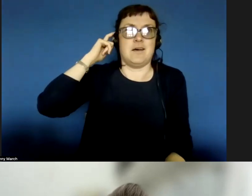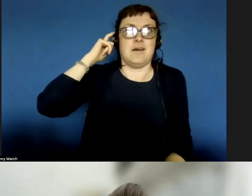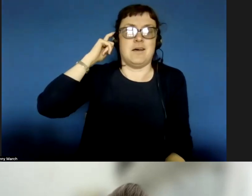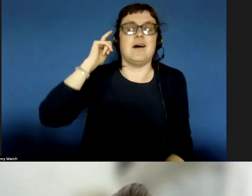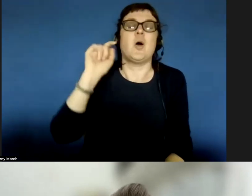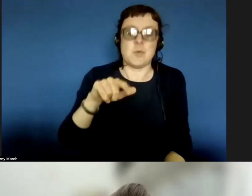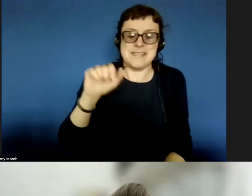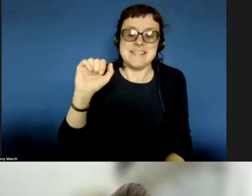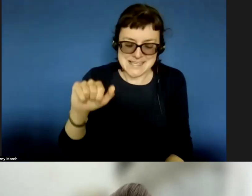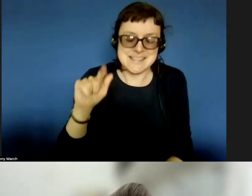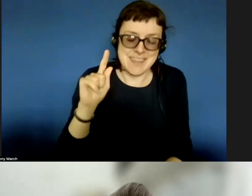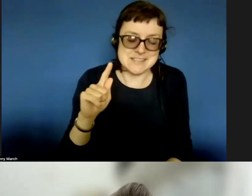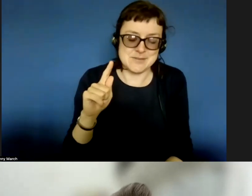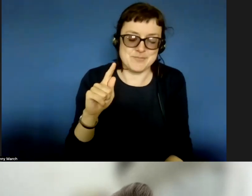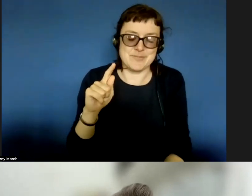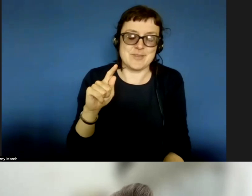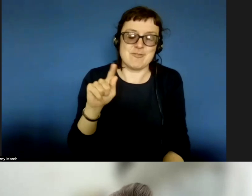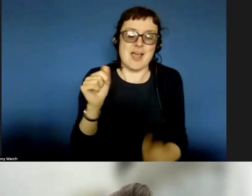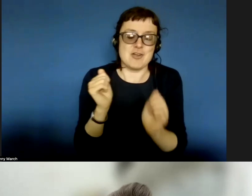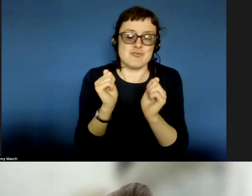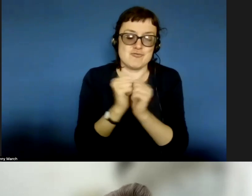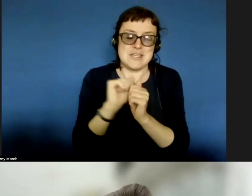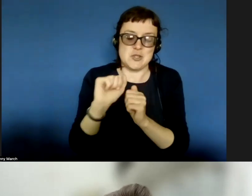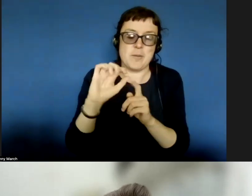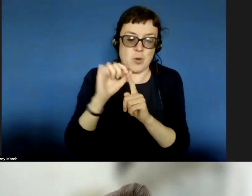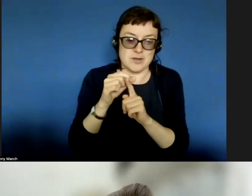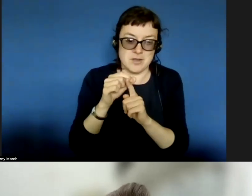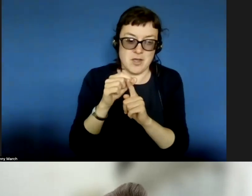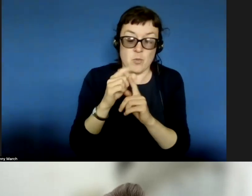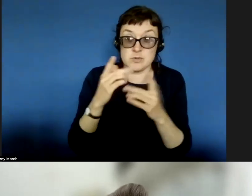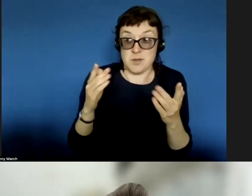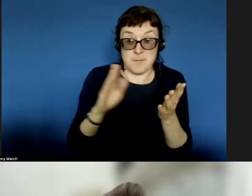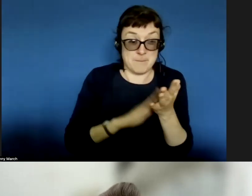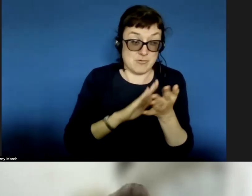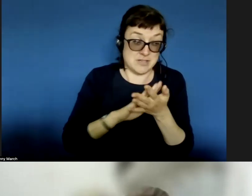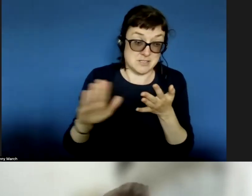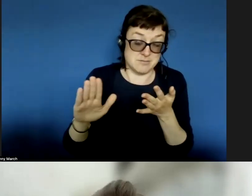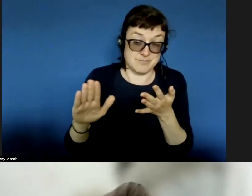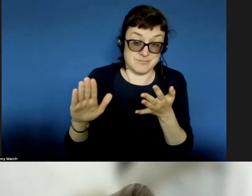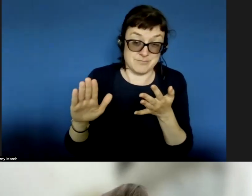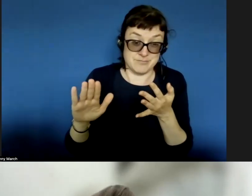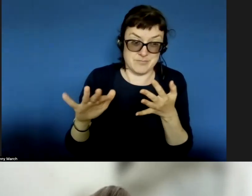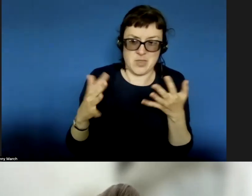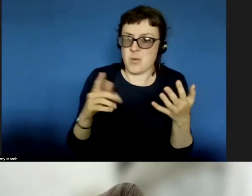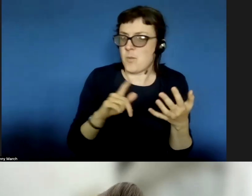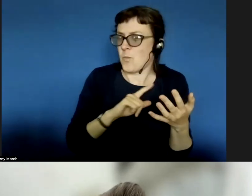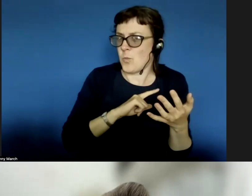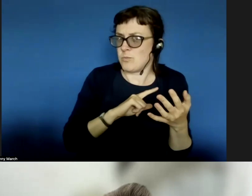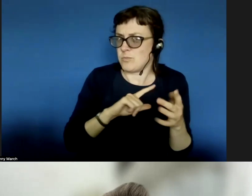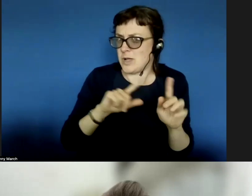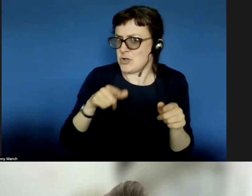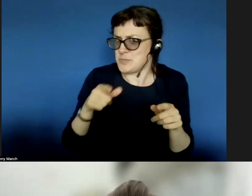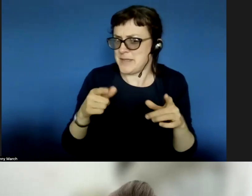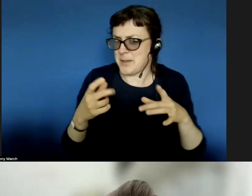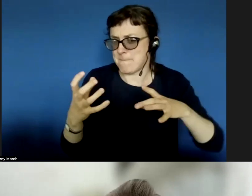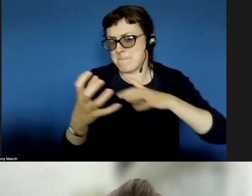oh yeah, that's a really valid point. And also, why can't she be, I guess, this kind of messy person with mental health